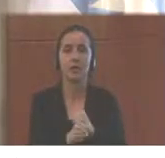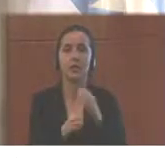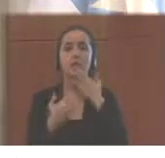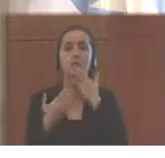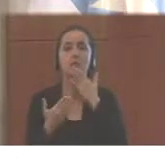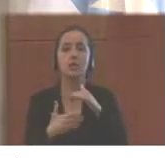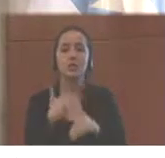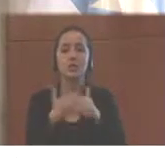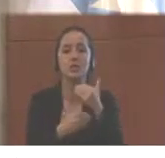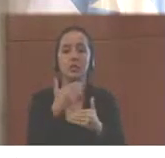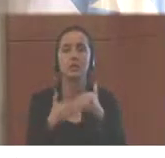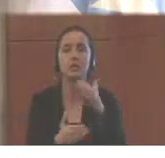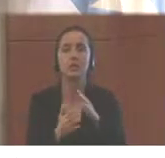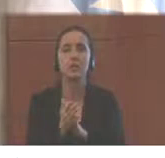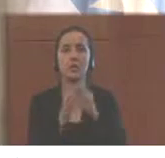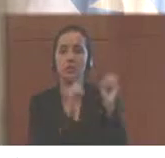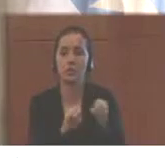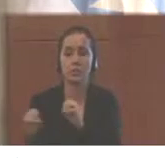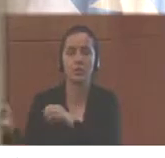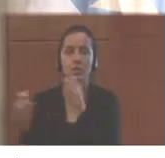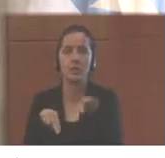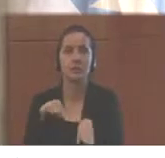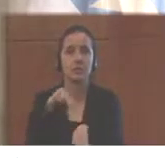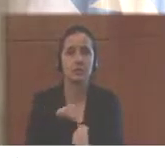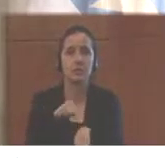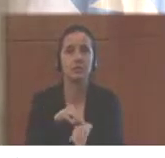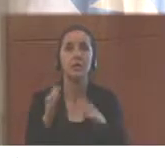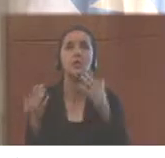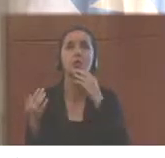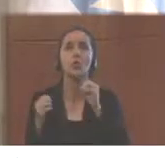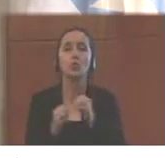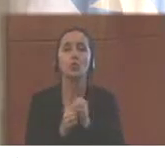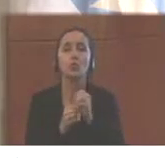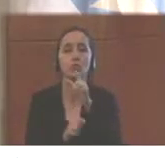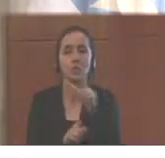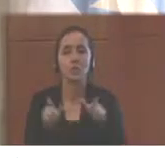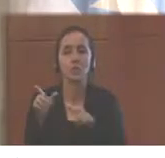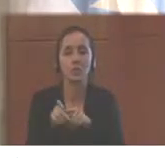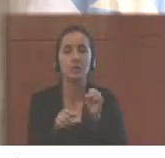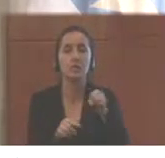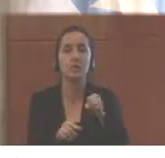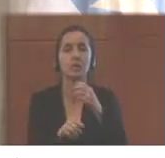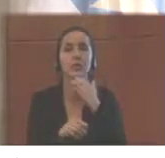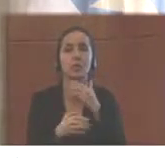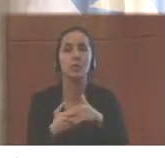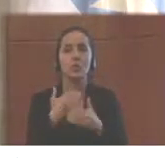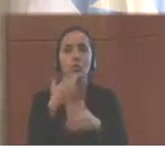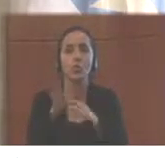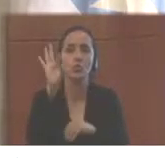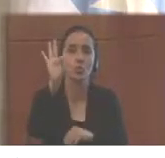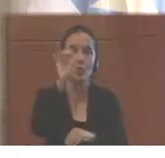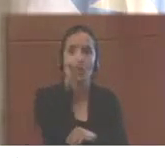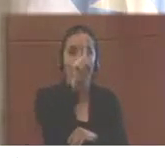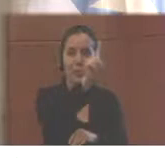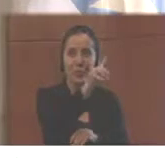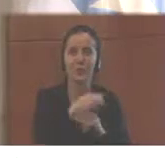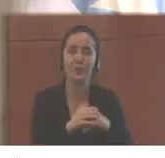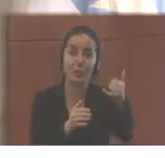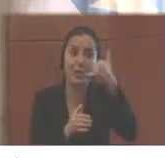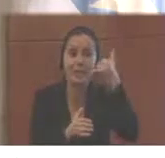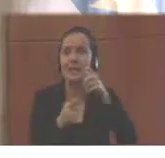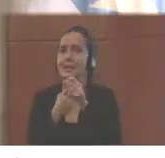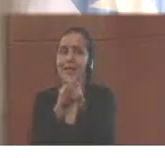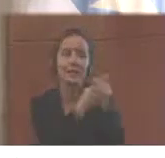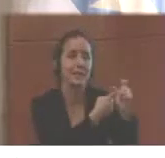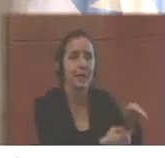a Situational Awareness Center that also provides a 911 system to integrate all calls for emergencies. We have achieved